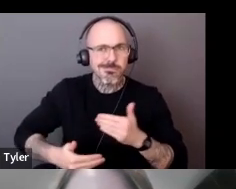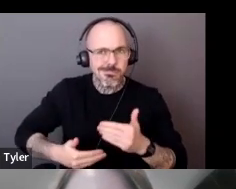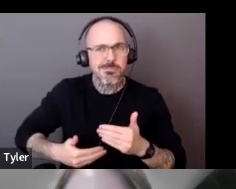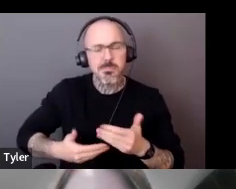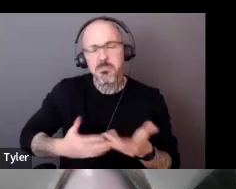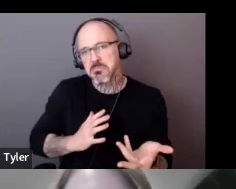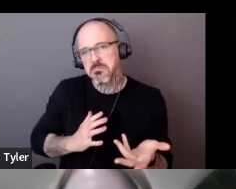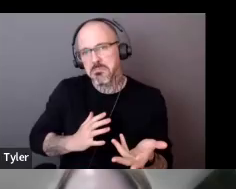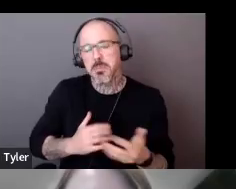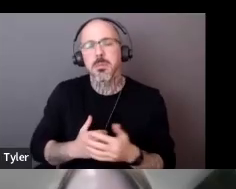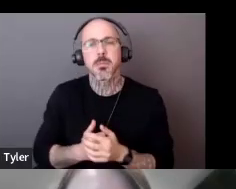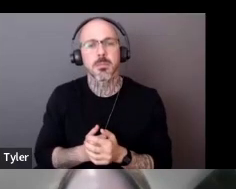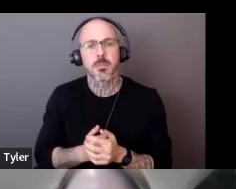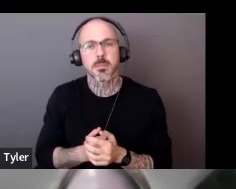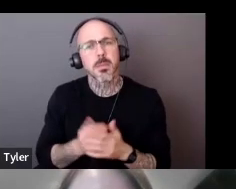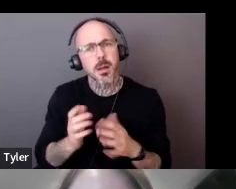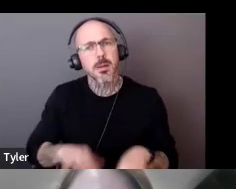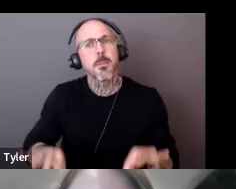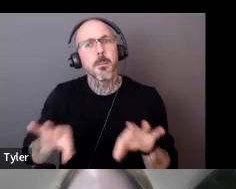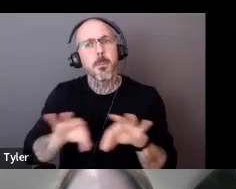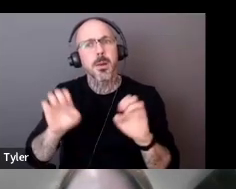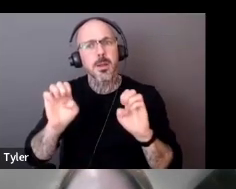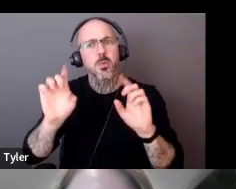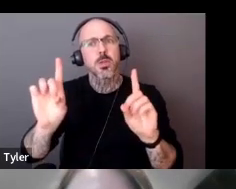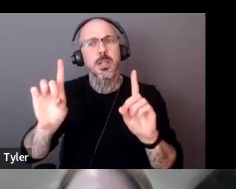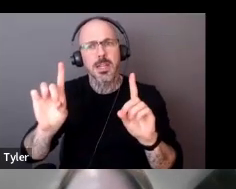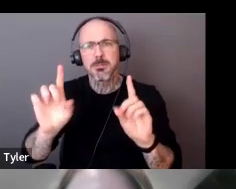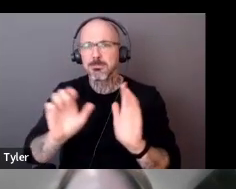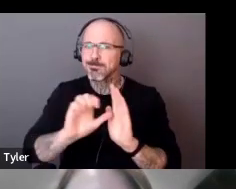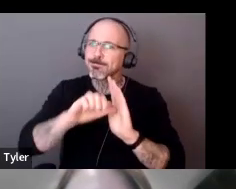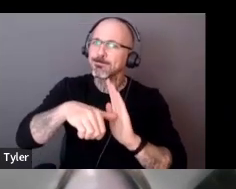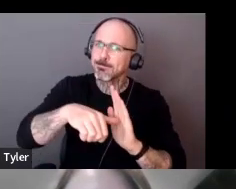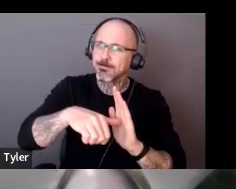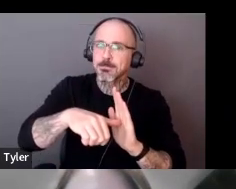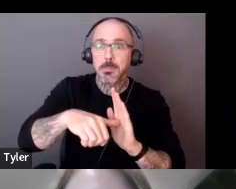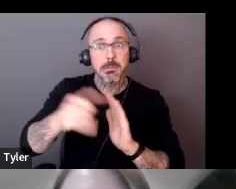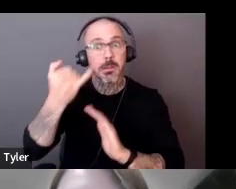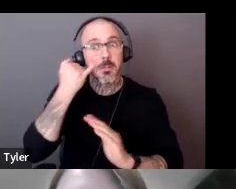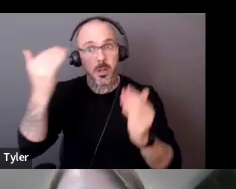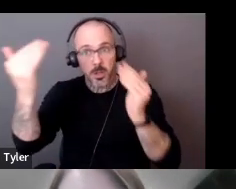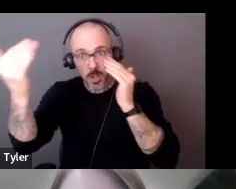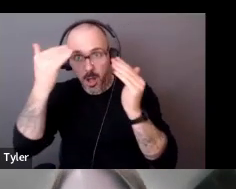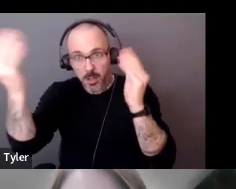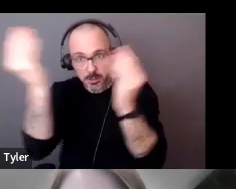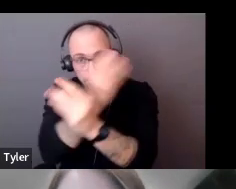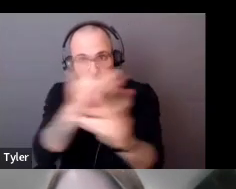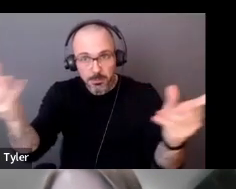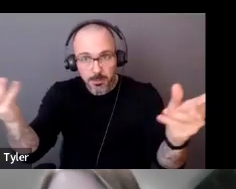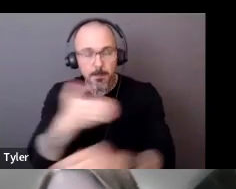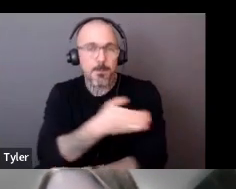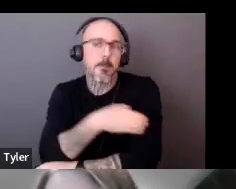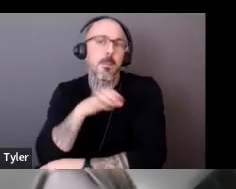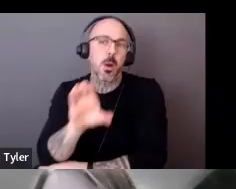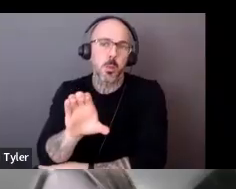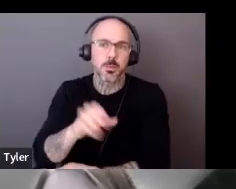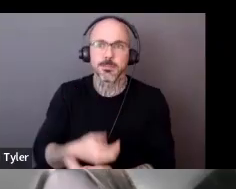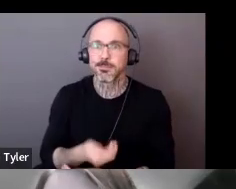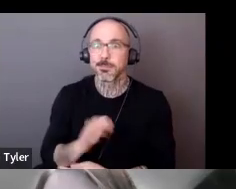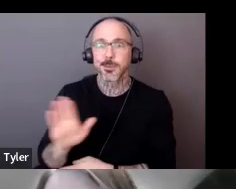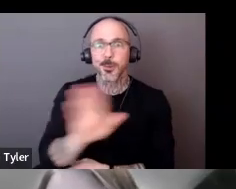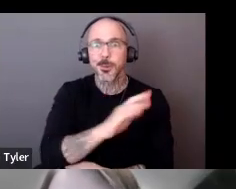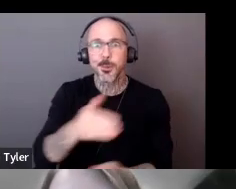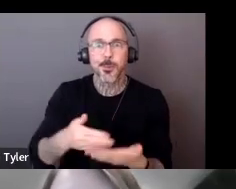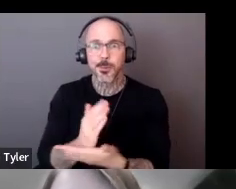into education, because knowledge is power. If you don't know your right, you cannot advocate for